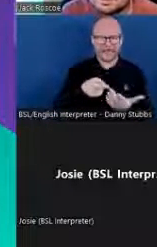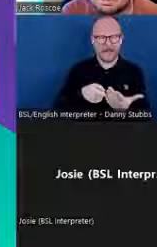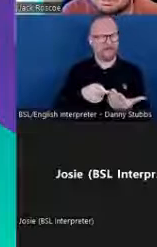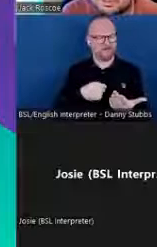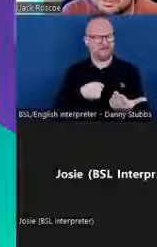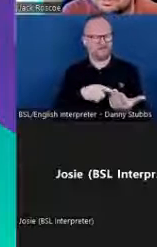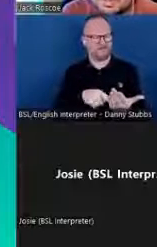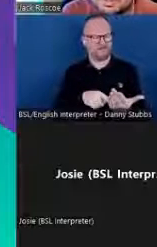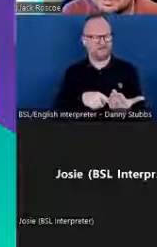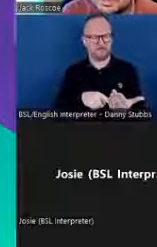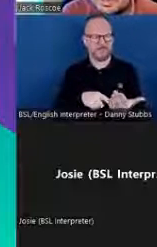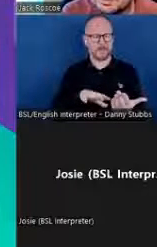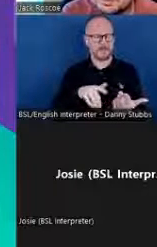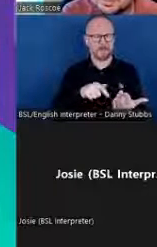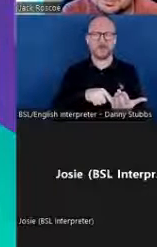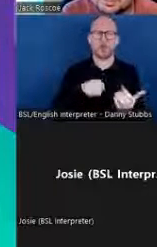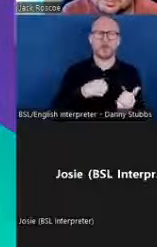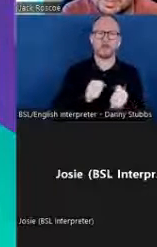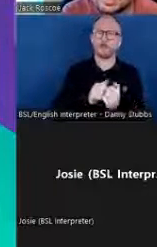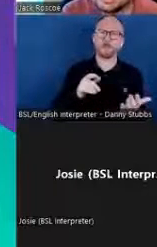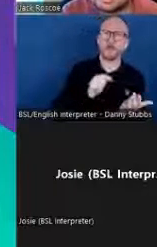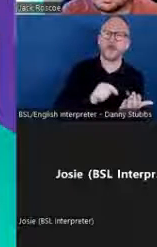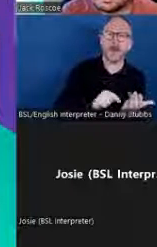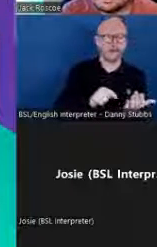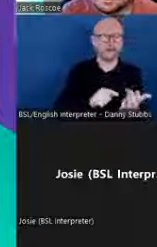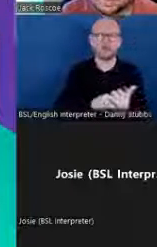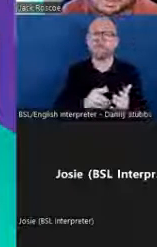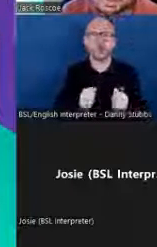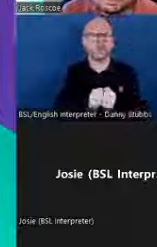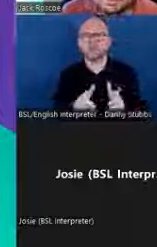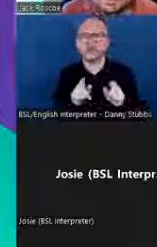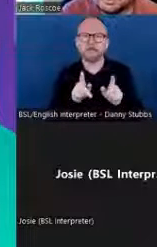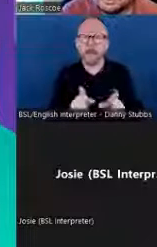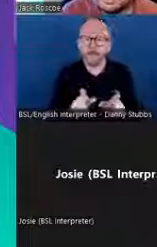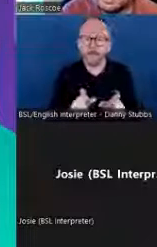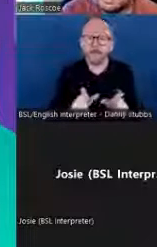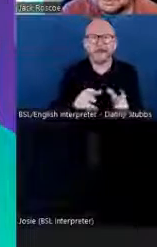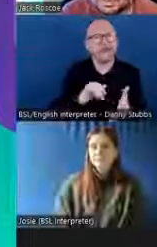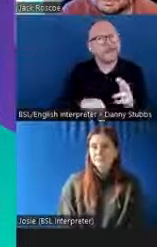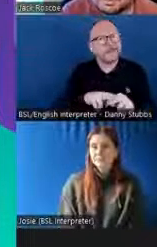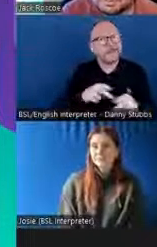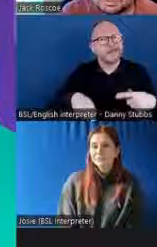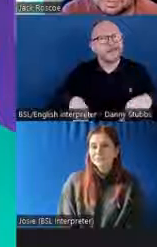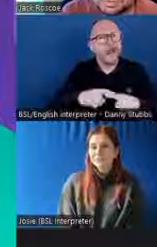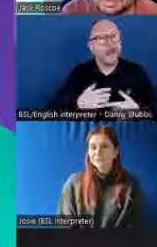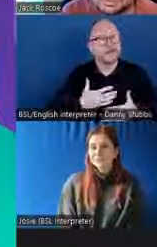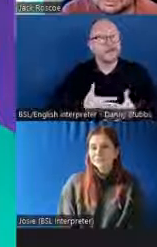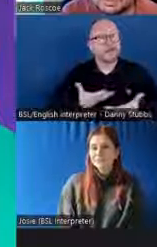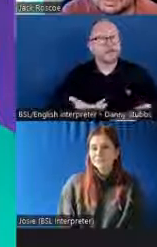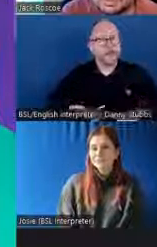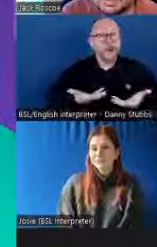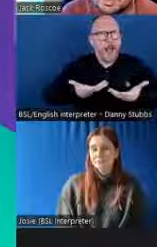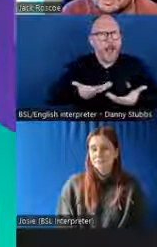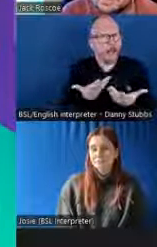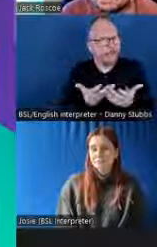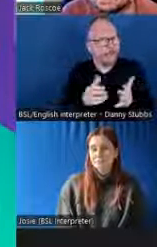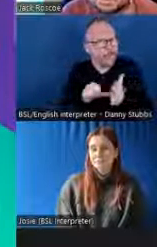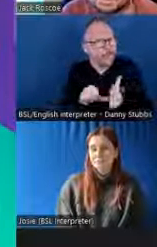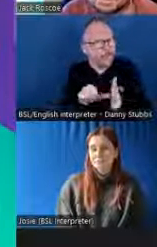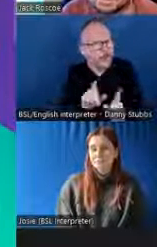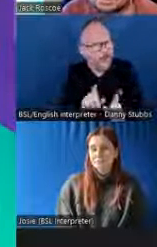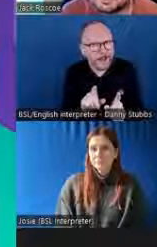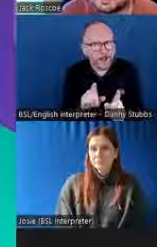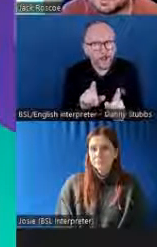And so morale can be another challenge. So we need to have a view on all of our individual situations and just